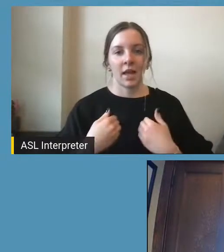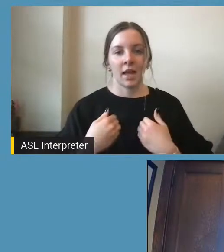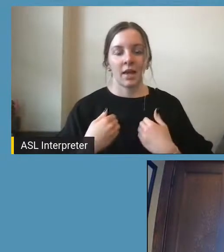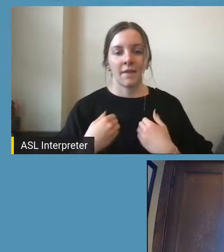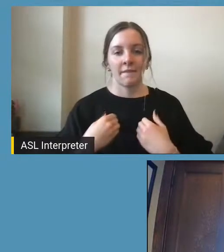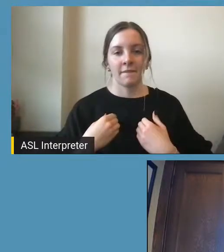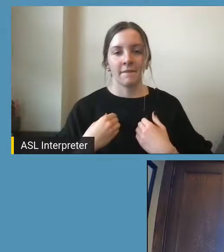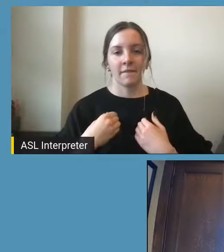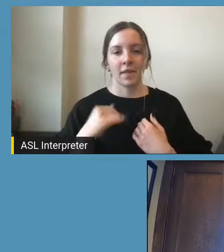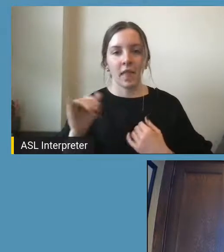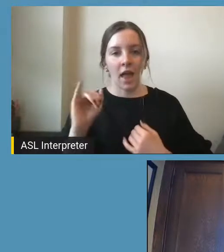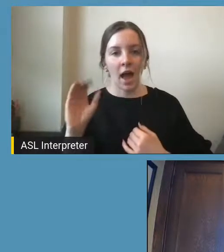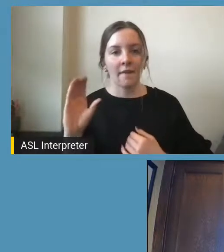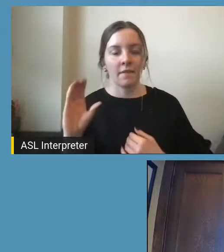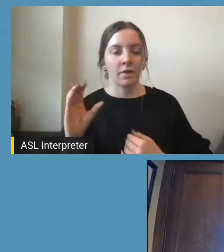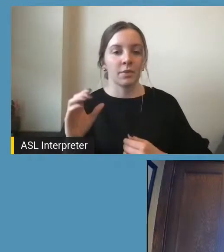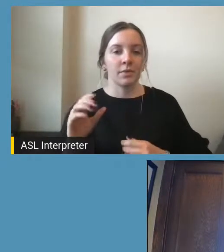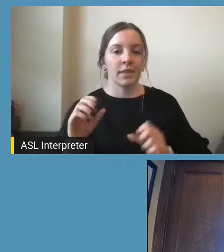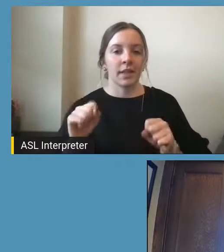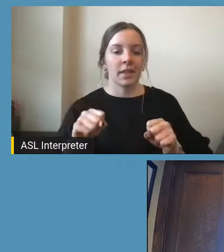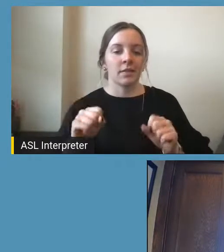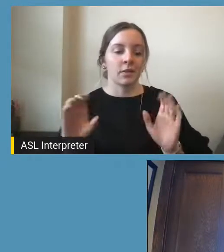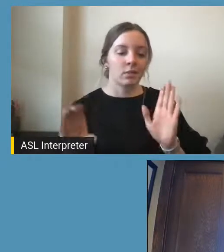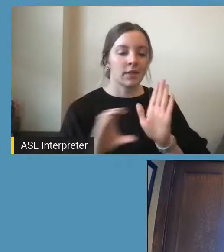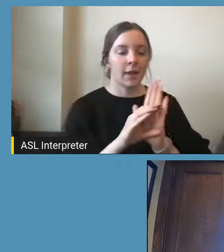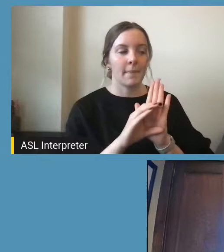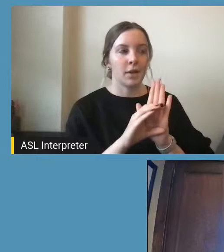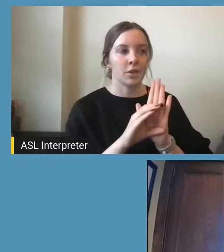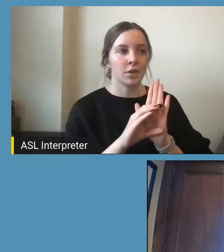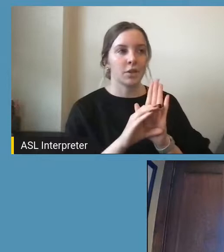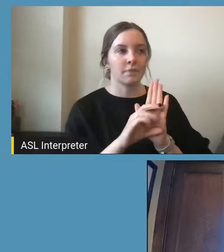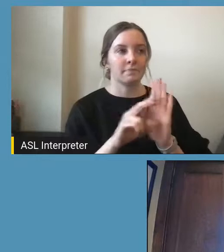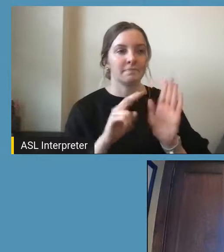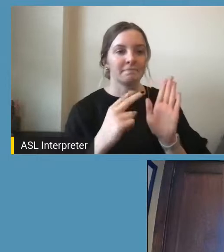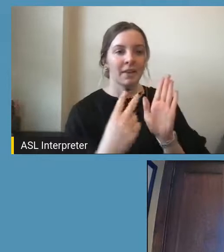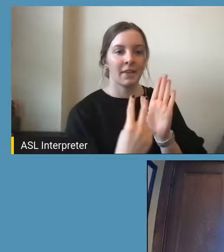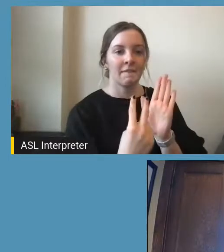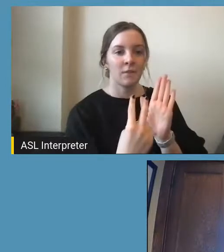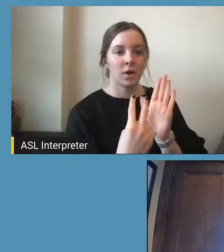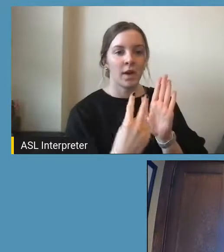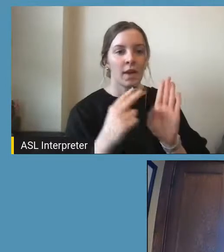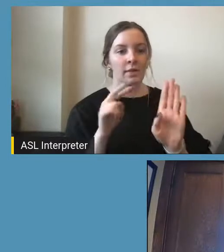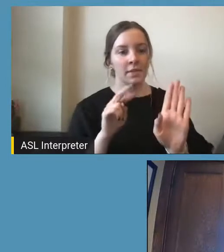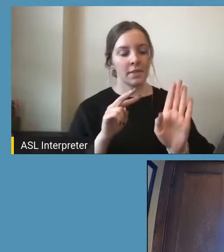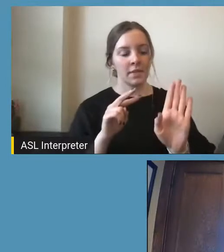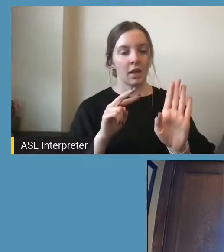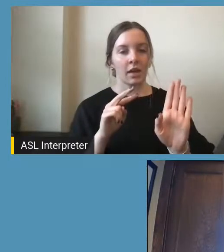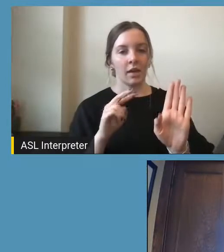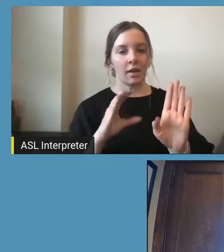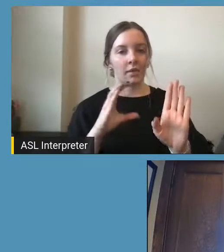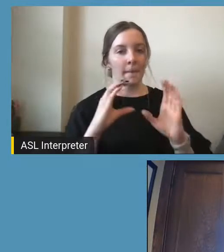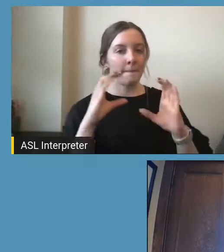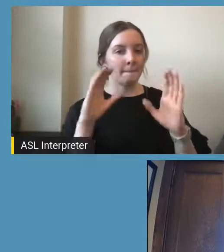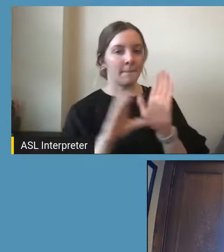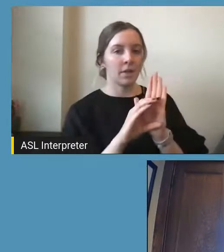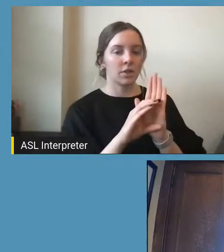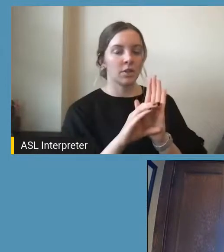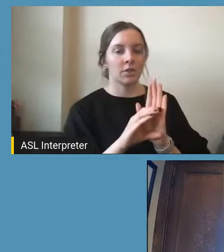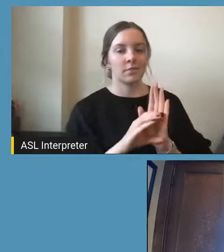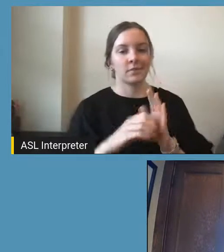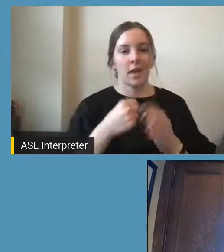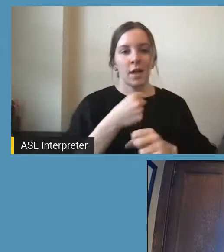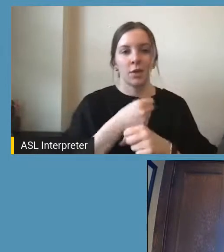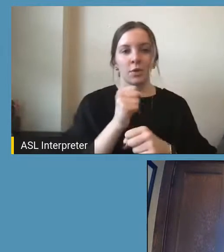from the front and the side, and then it will send it creates a whole